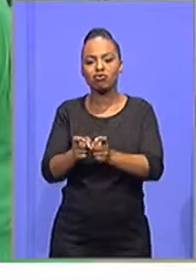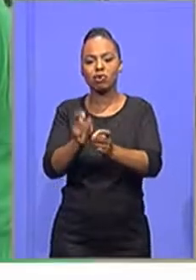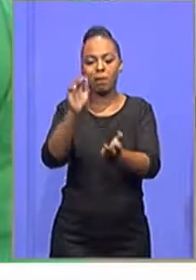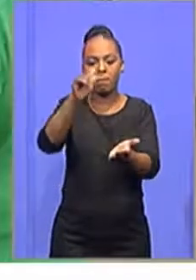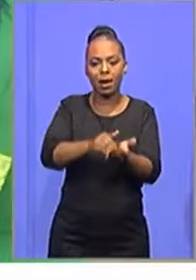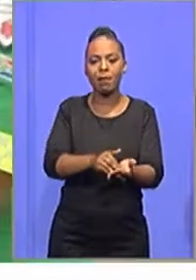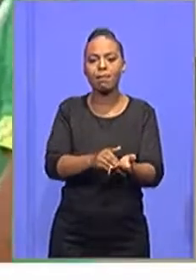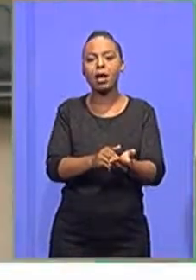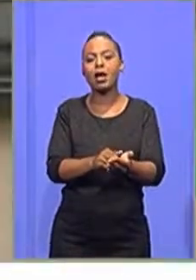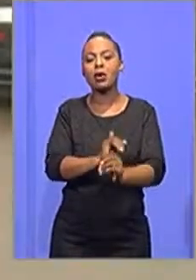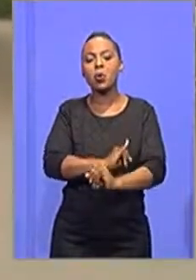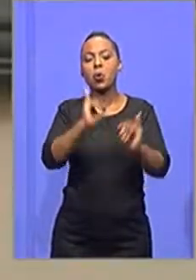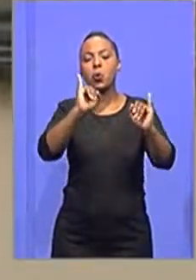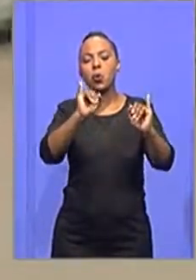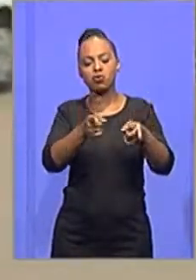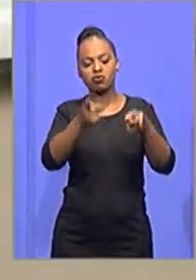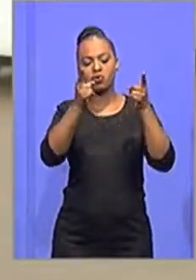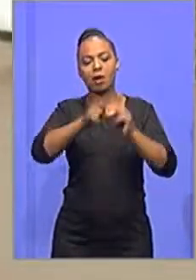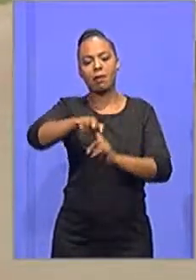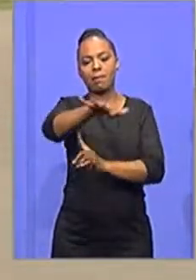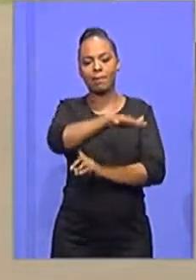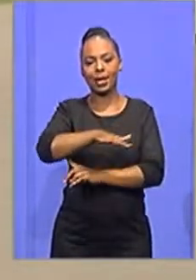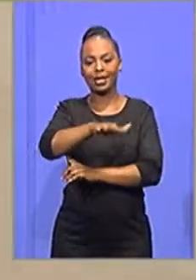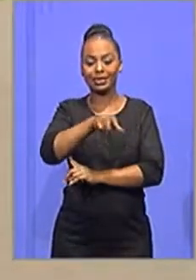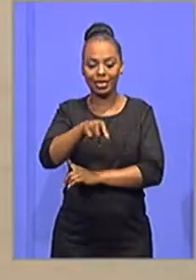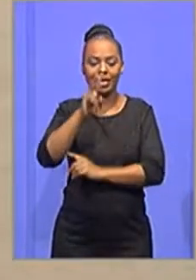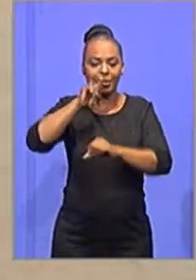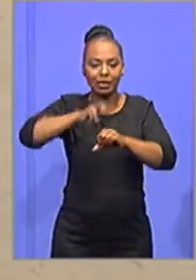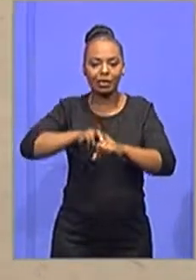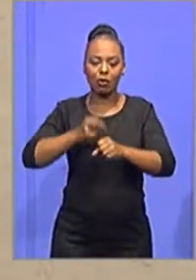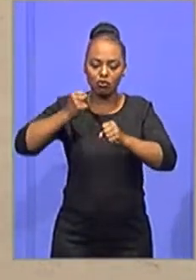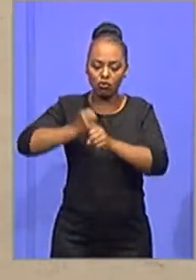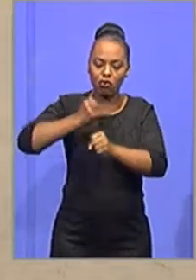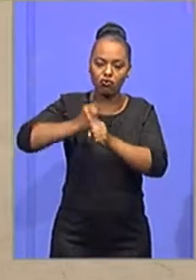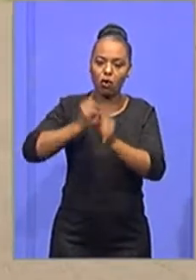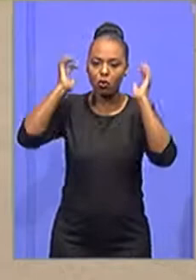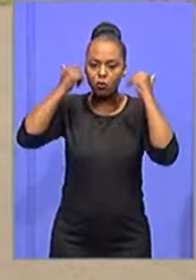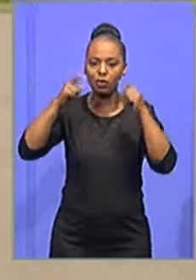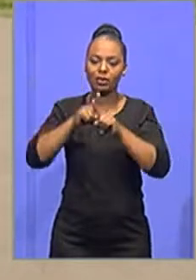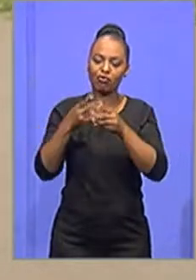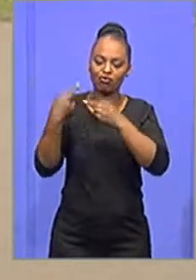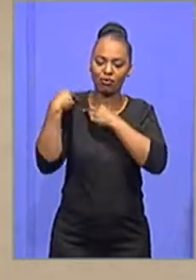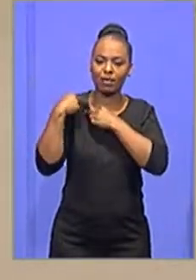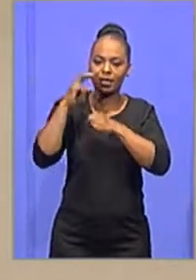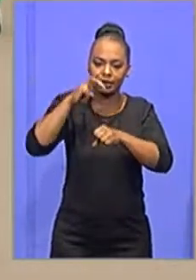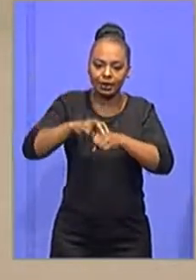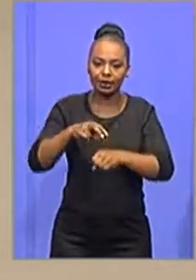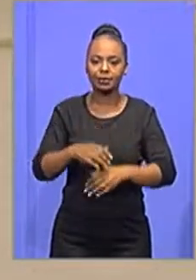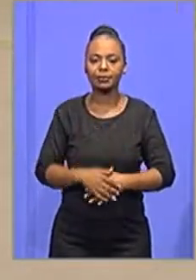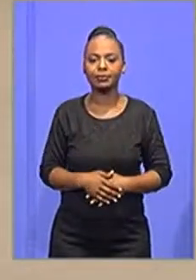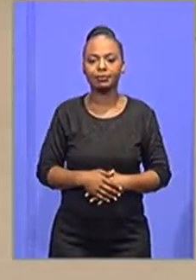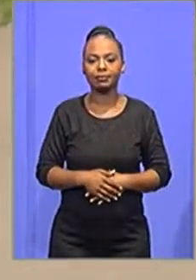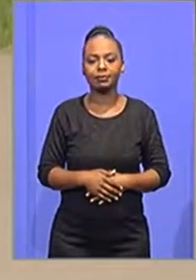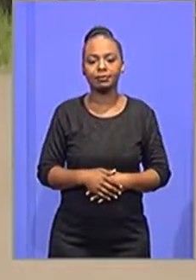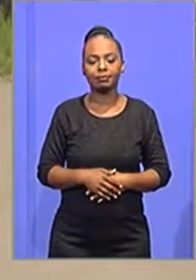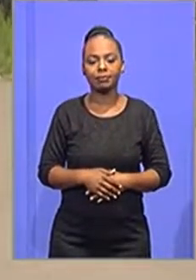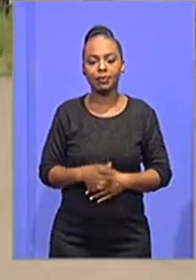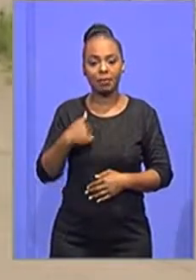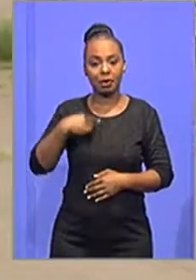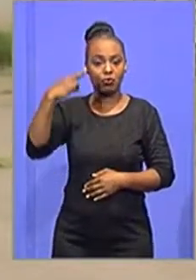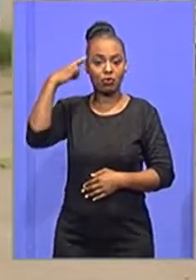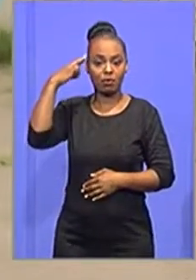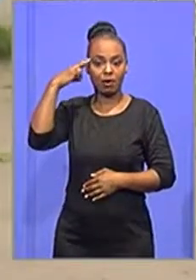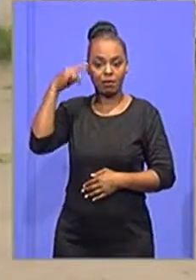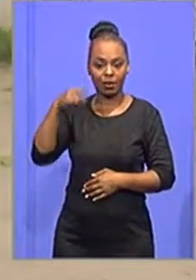a kotsi. Ke tiro e batlang maikemisetso le go dirwa ka manontlhotlho. Tsatsi la pele, I remember tsatsi la pele ha ne ke ya